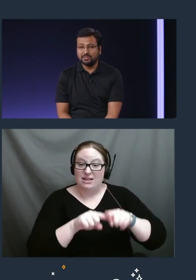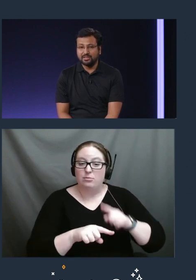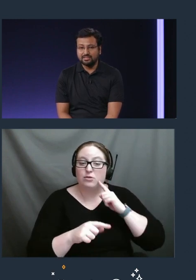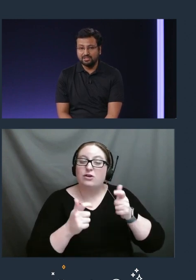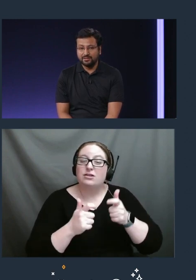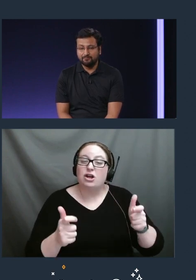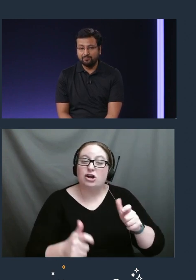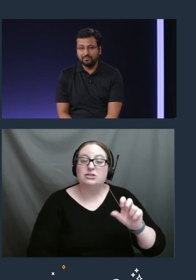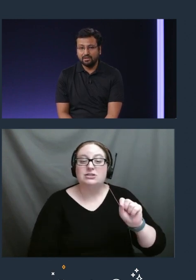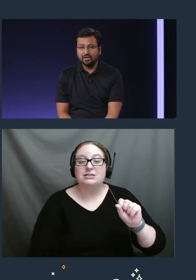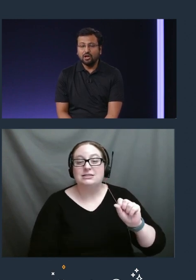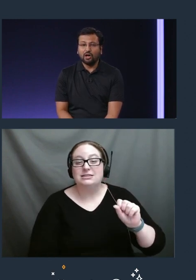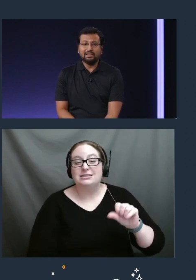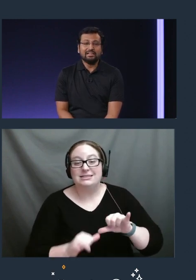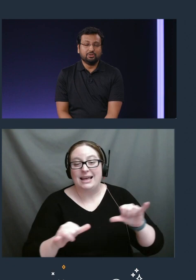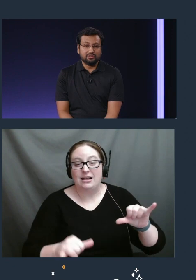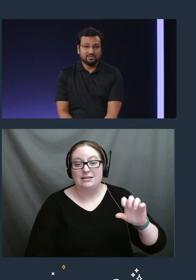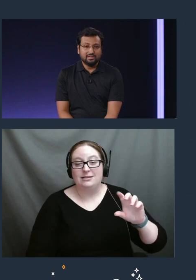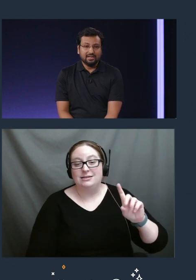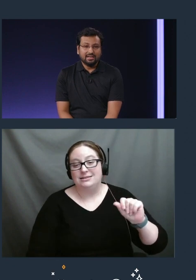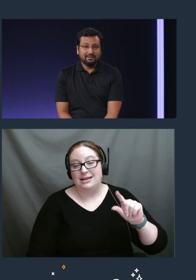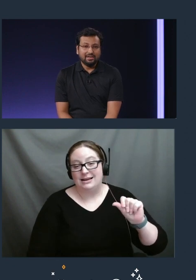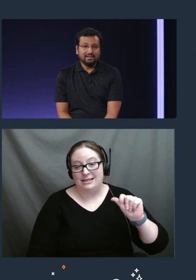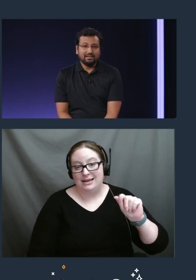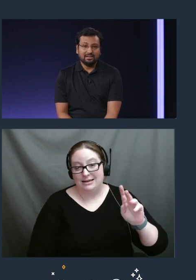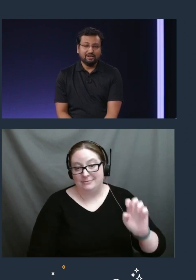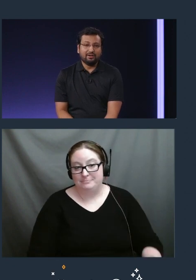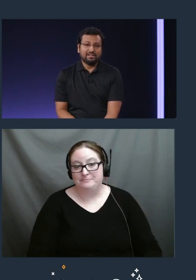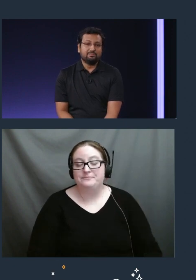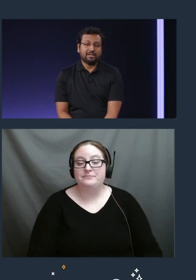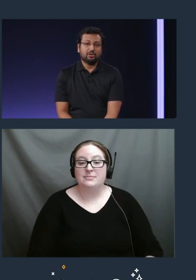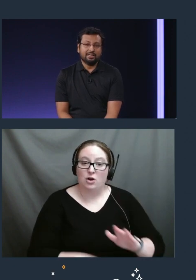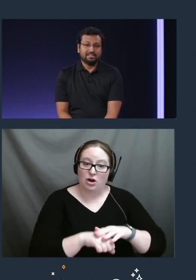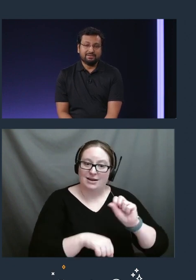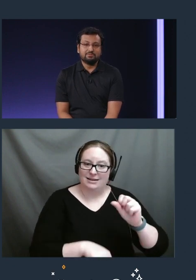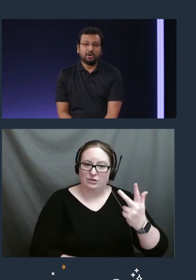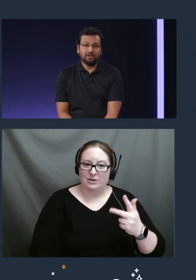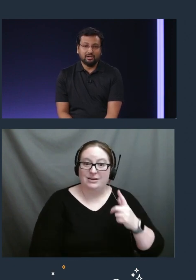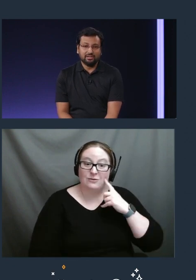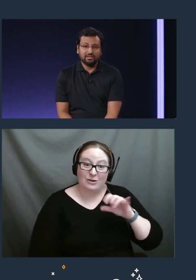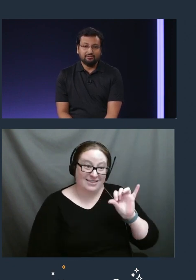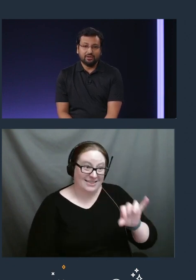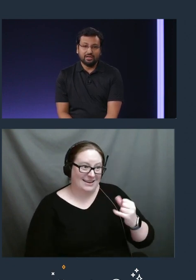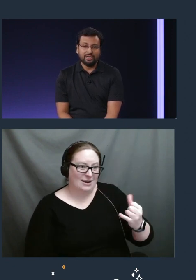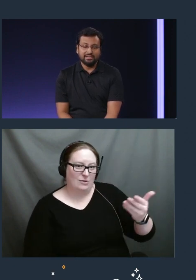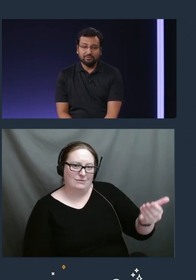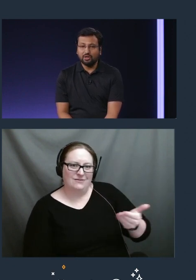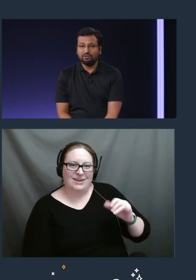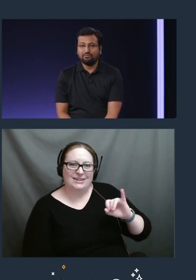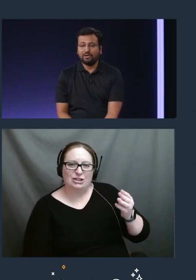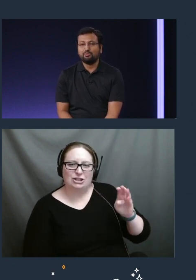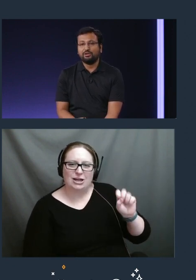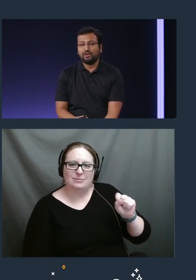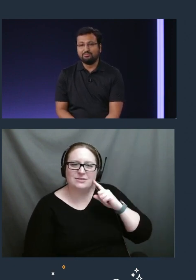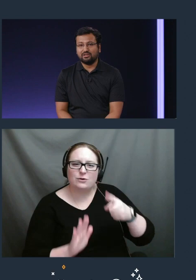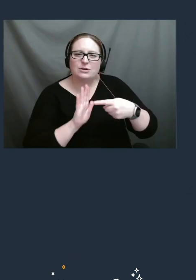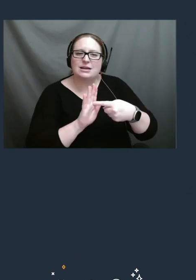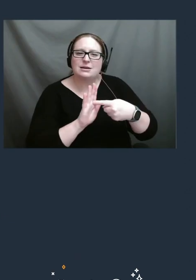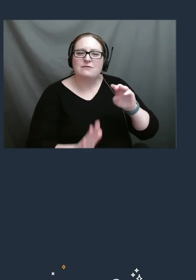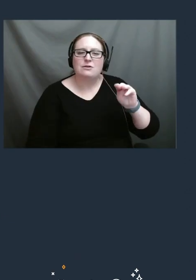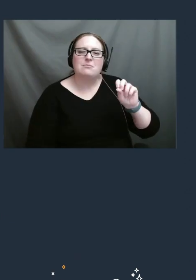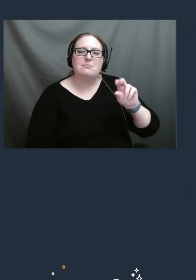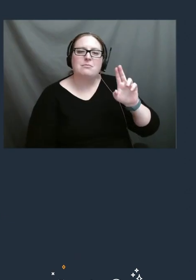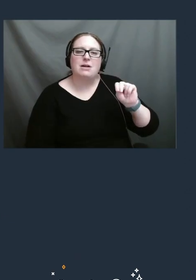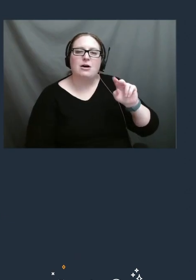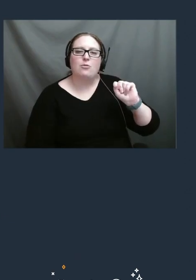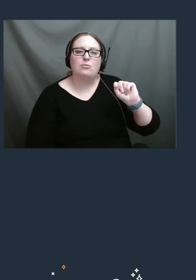on Amazon S3. On that note, let me invite my colleague, James Bornholt, for a demo of Mount Point for Amazon S3.